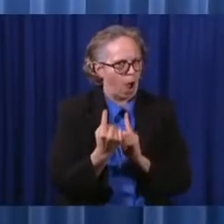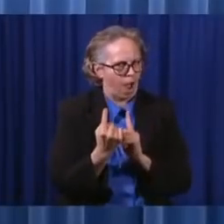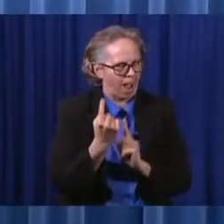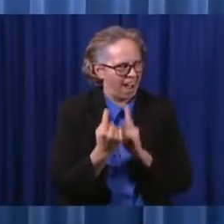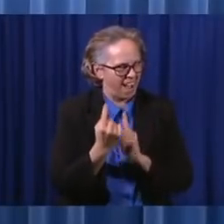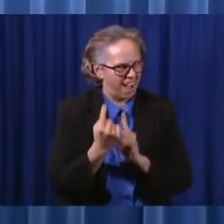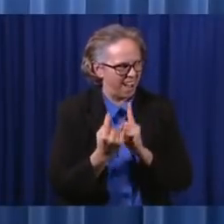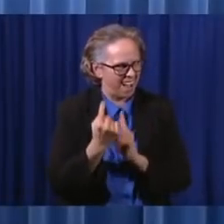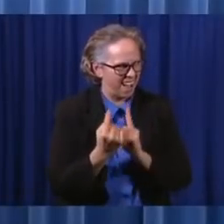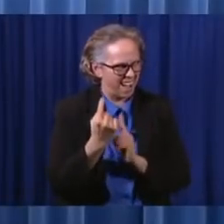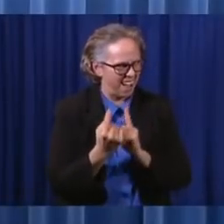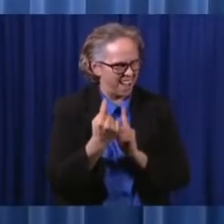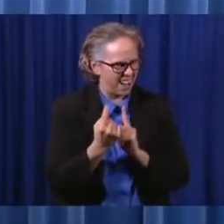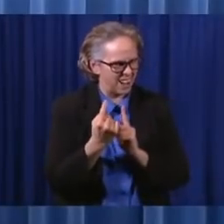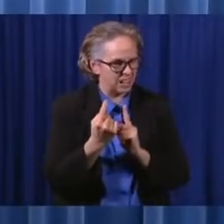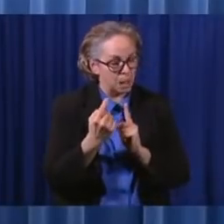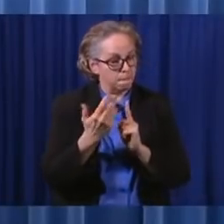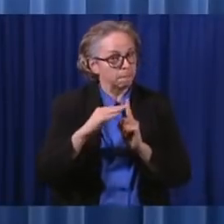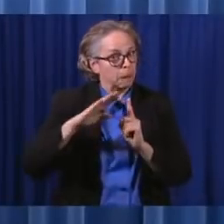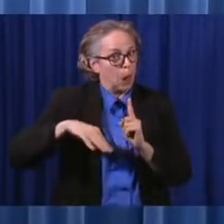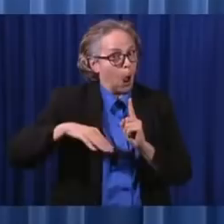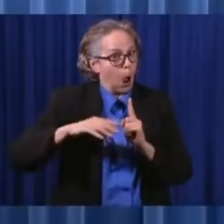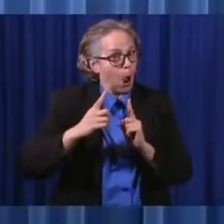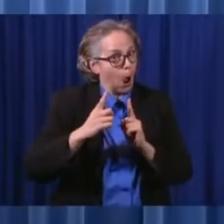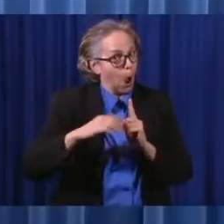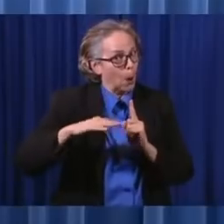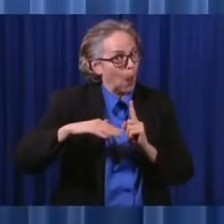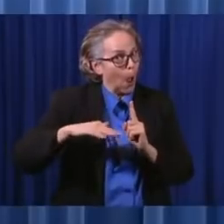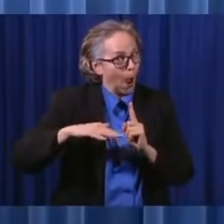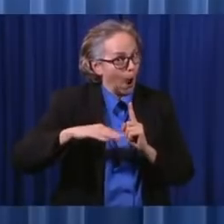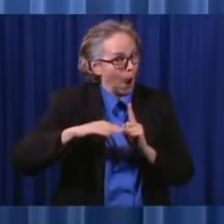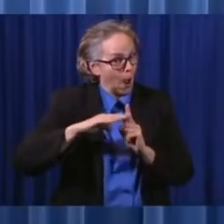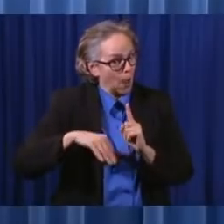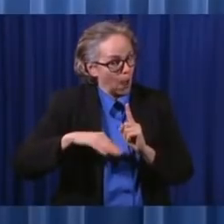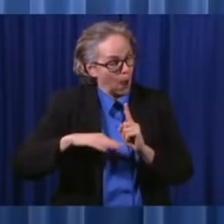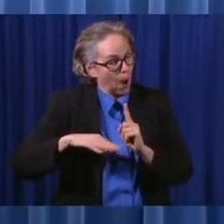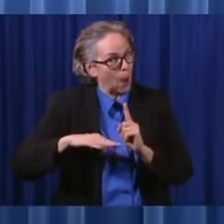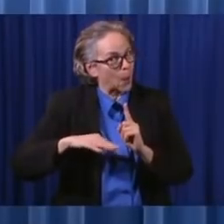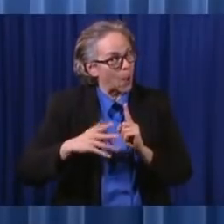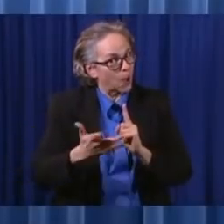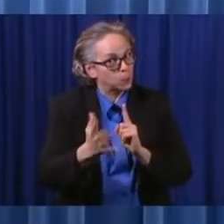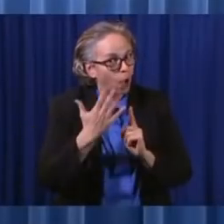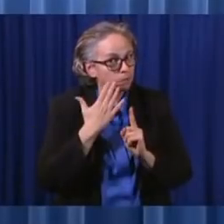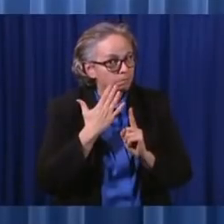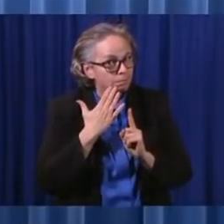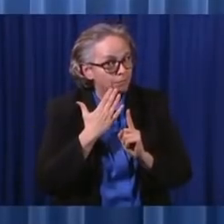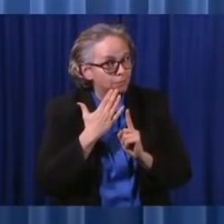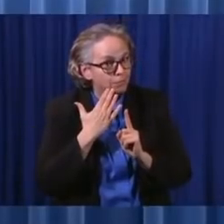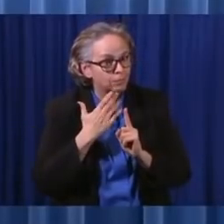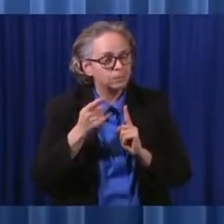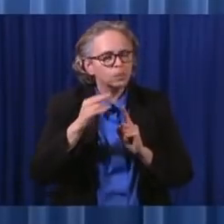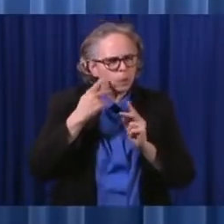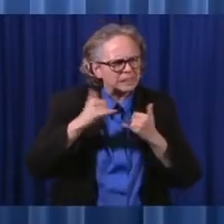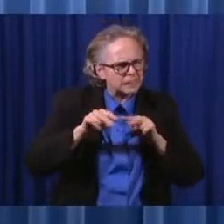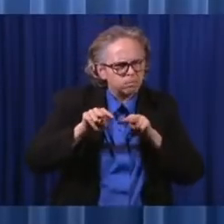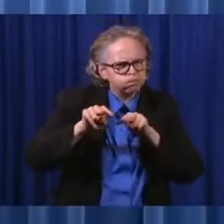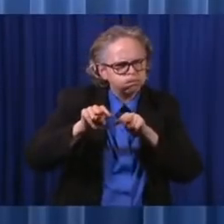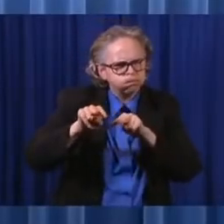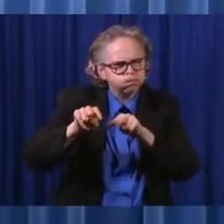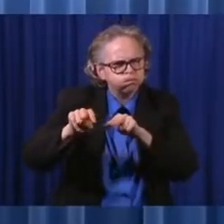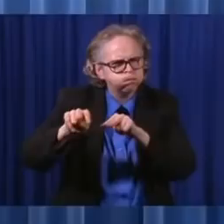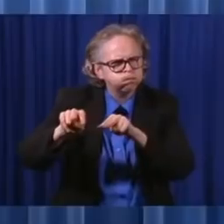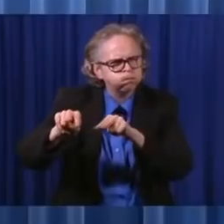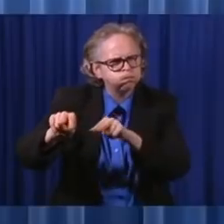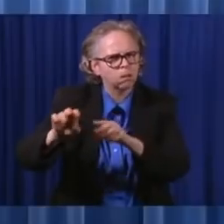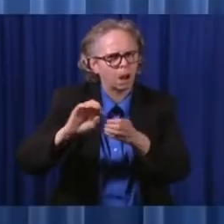statewide below 1 to 1. So we've watched these numbers. And while we may have